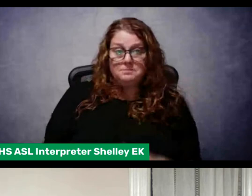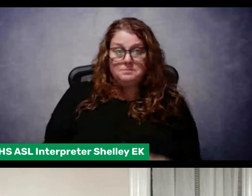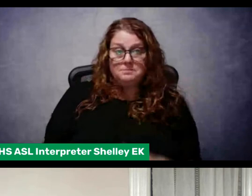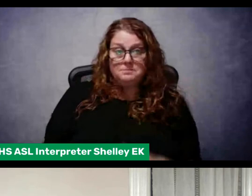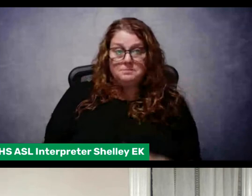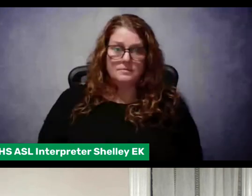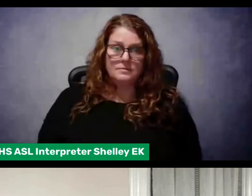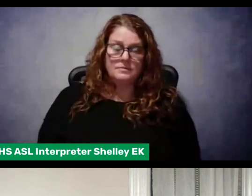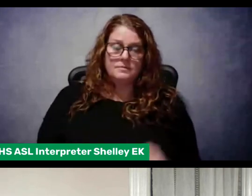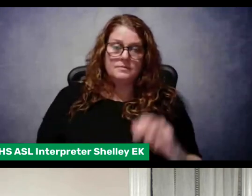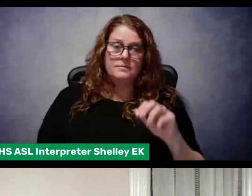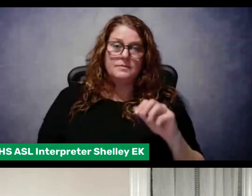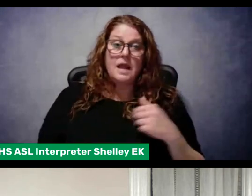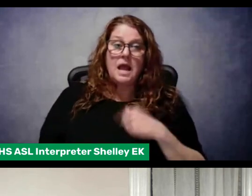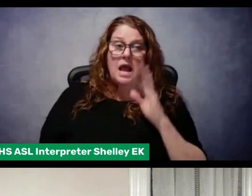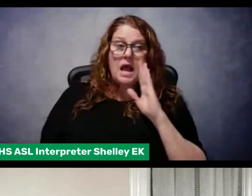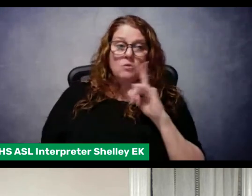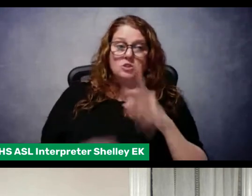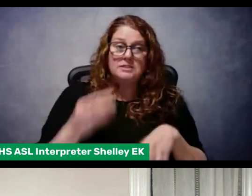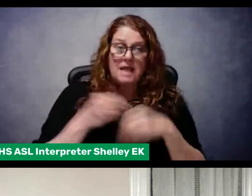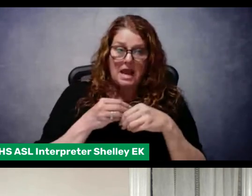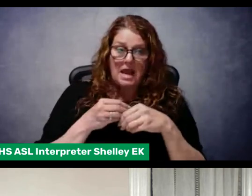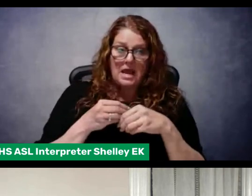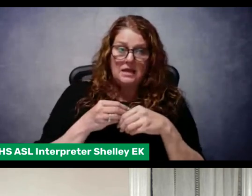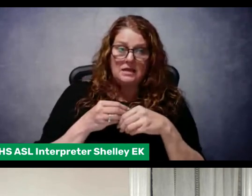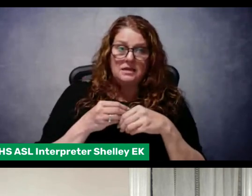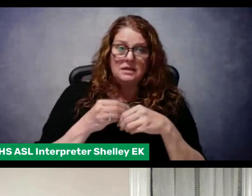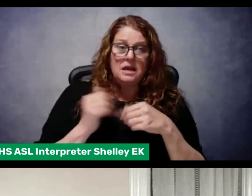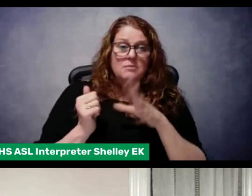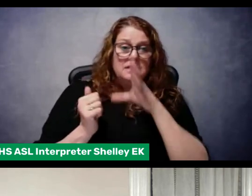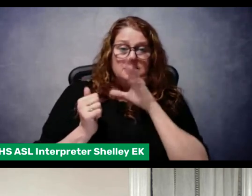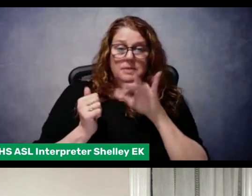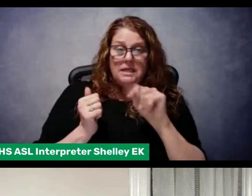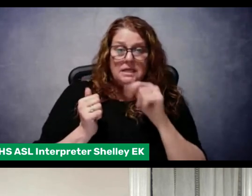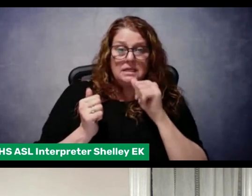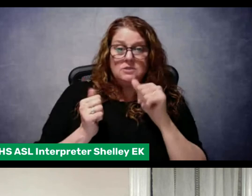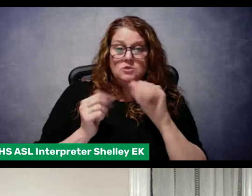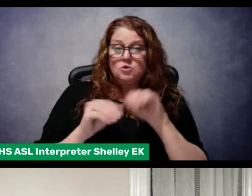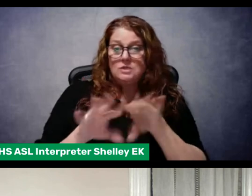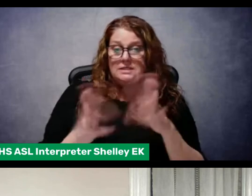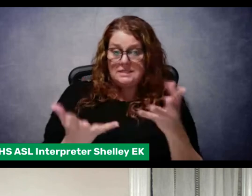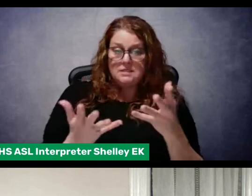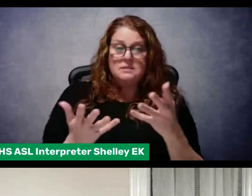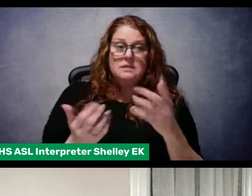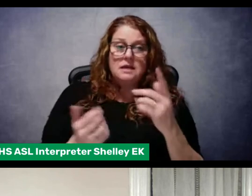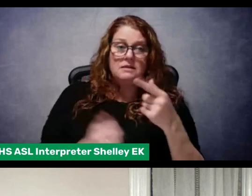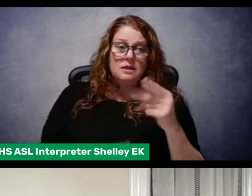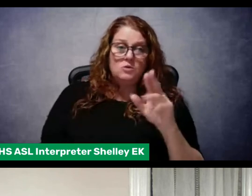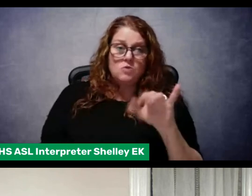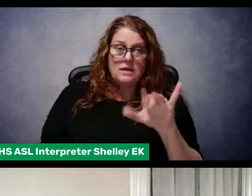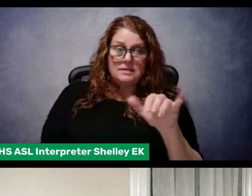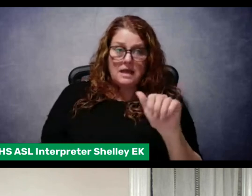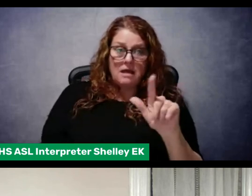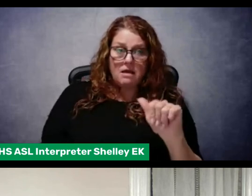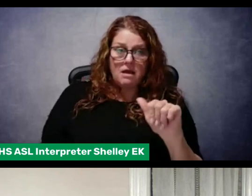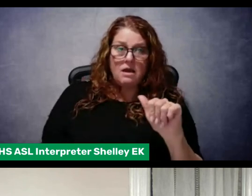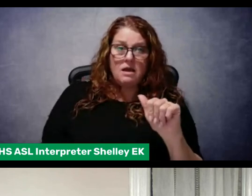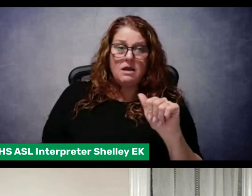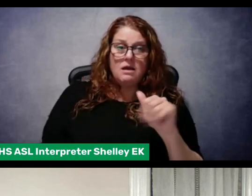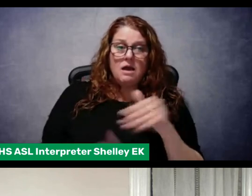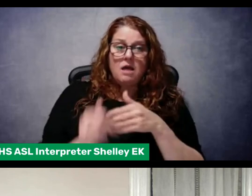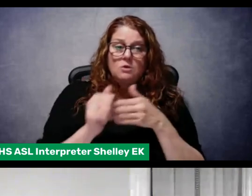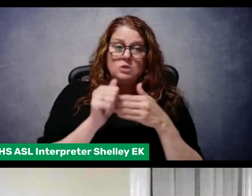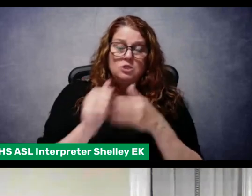And I'll just add, well, I'm just going to speak it into existence. So I think Graciela alluded to